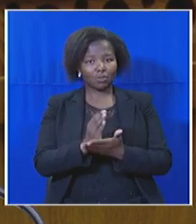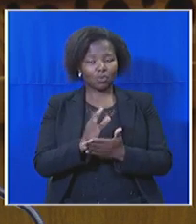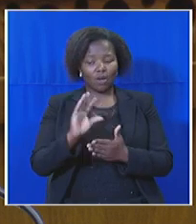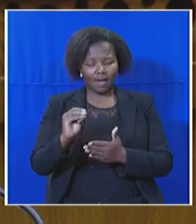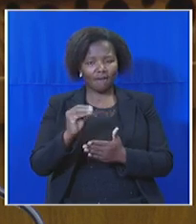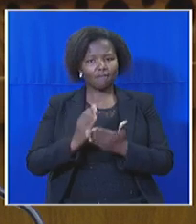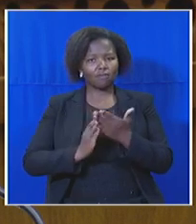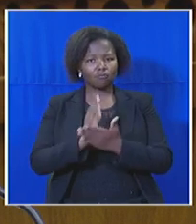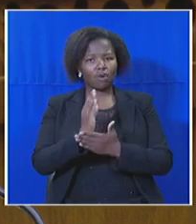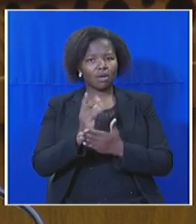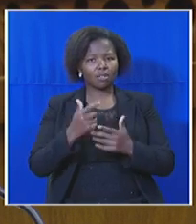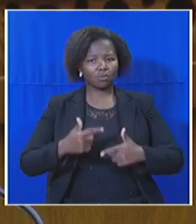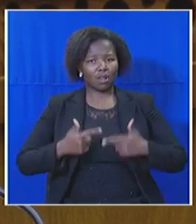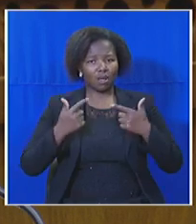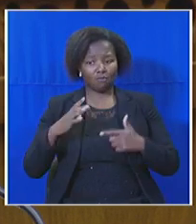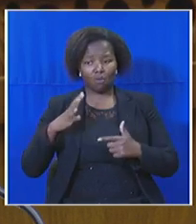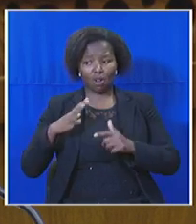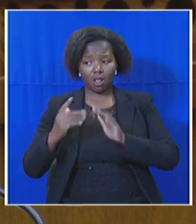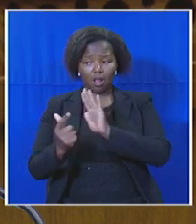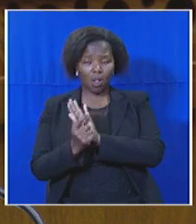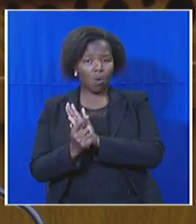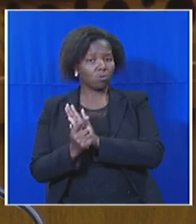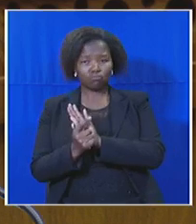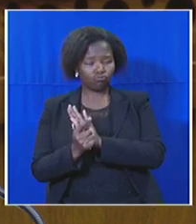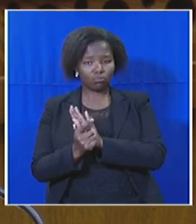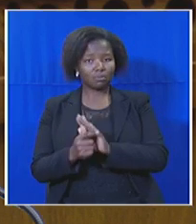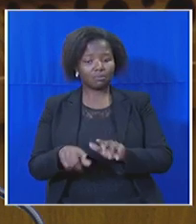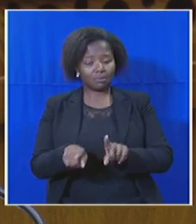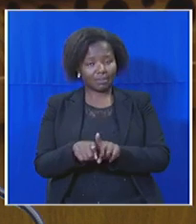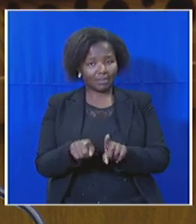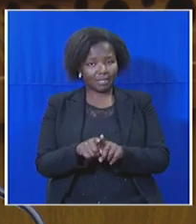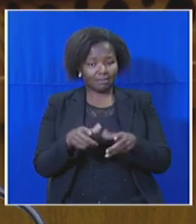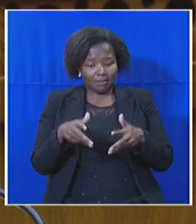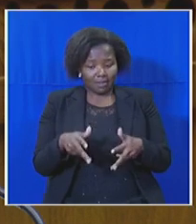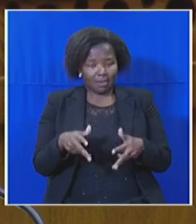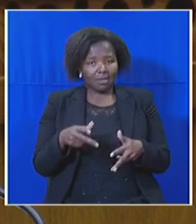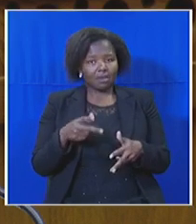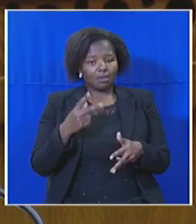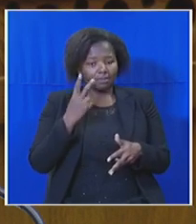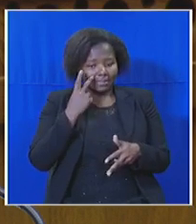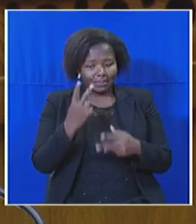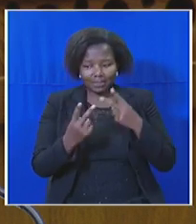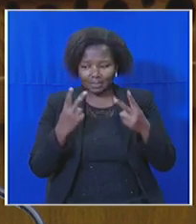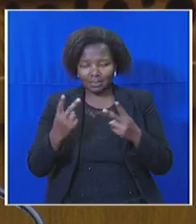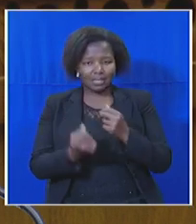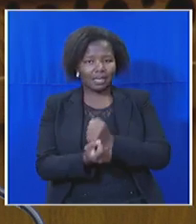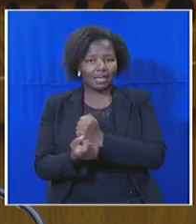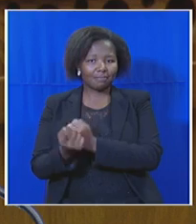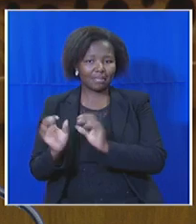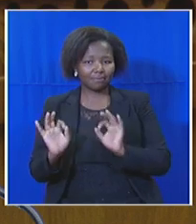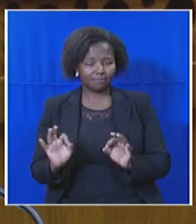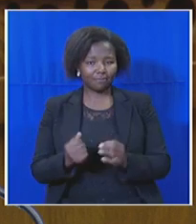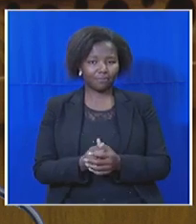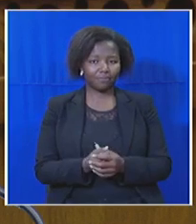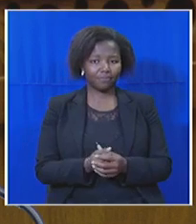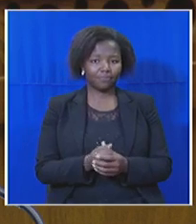not only in law, but also as part of our lived reality and experience. Honorable members,